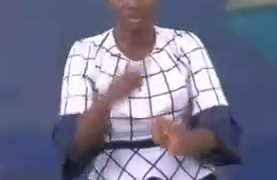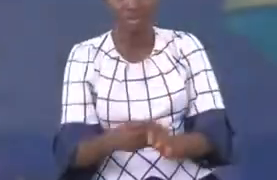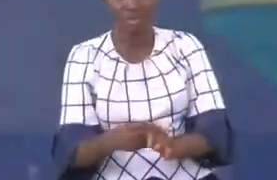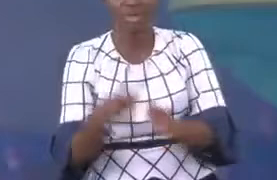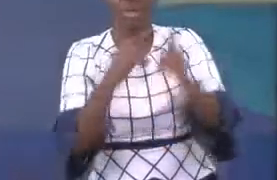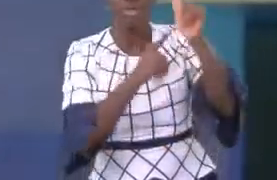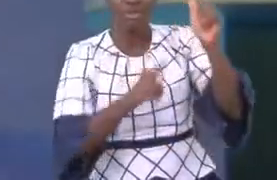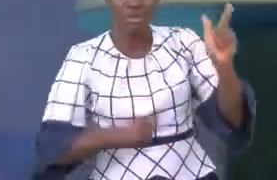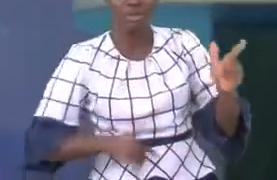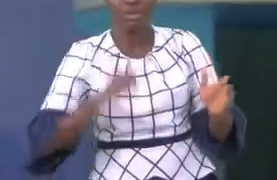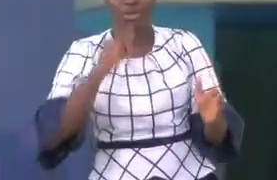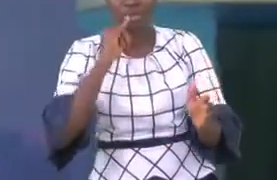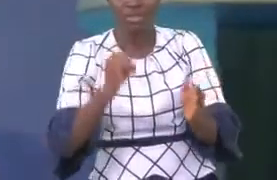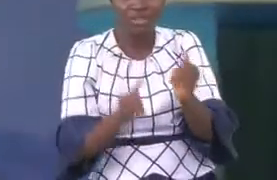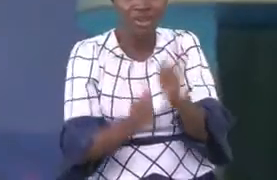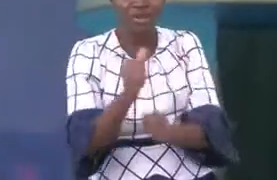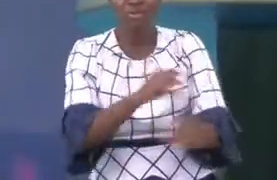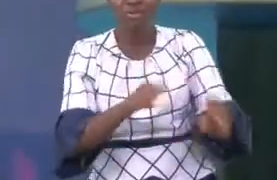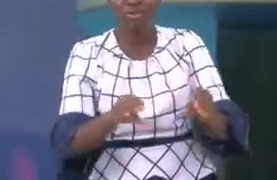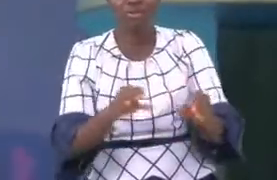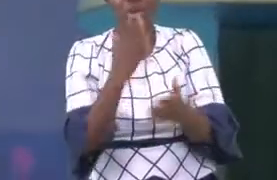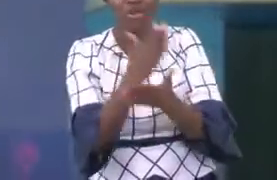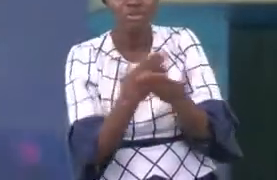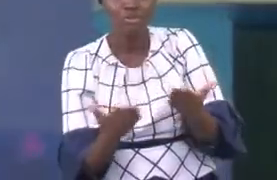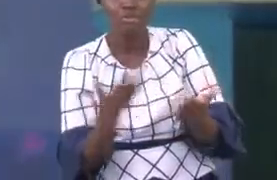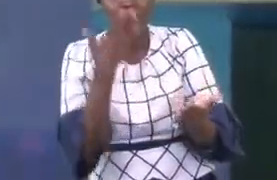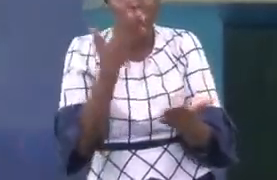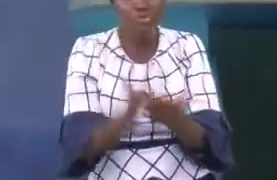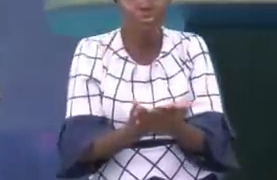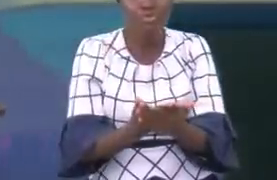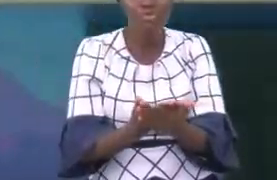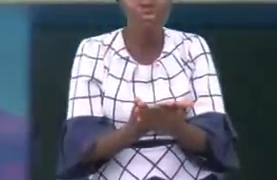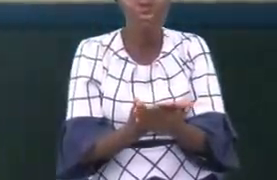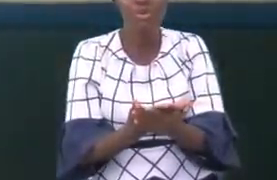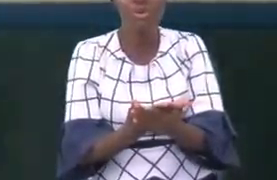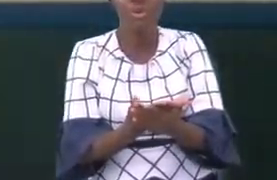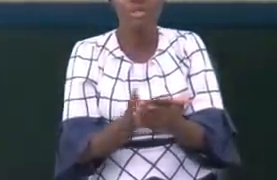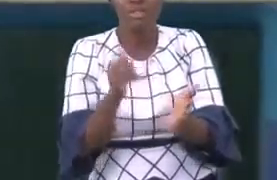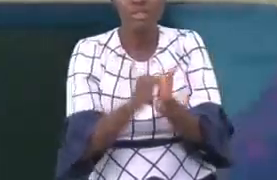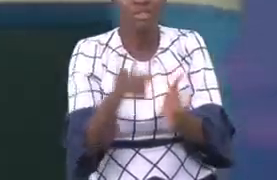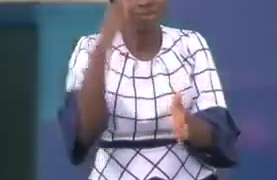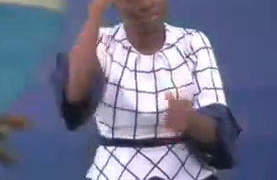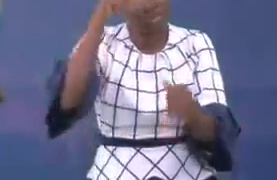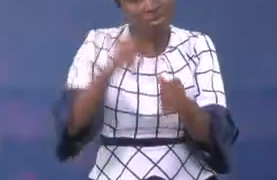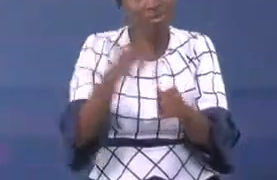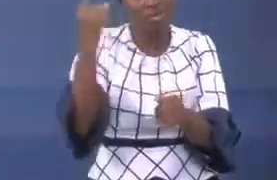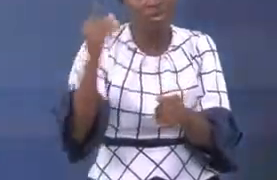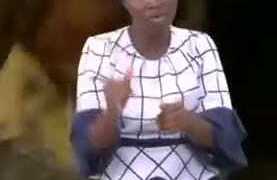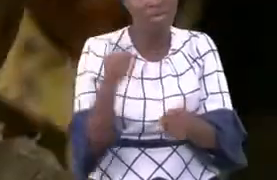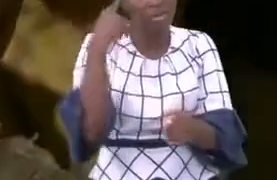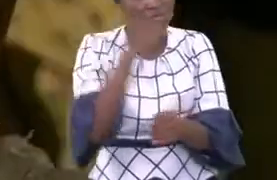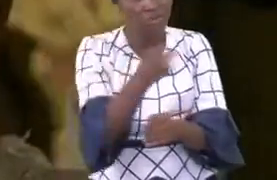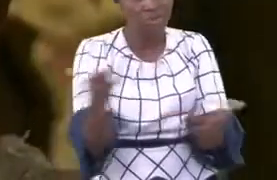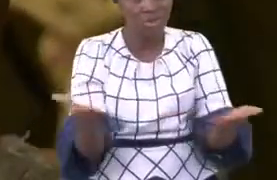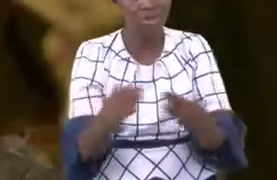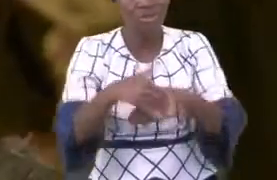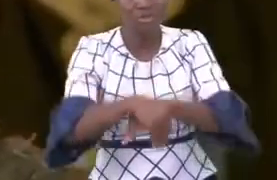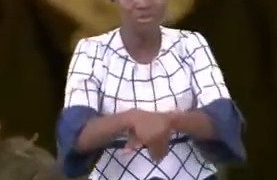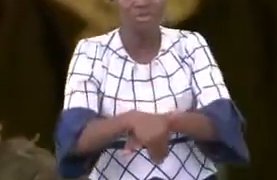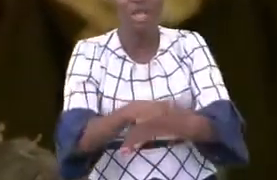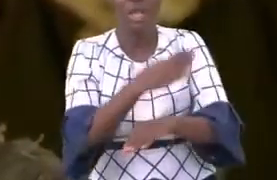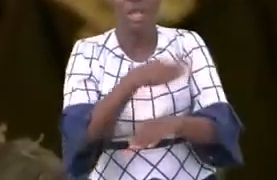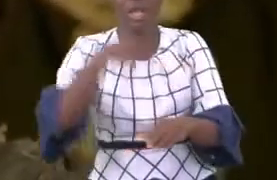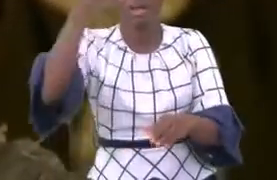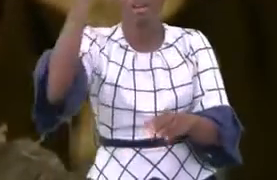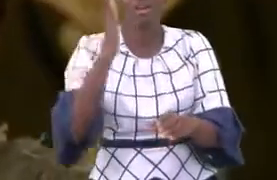life tonight. Let him return unto our God, for he will abundantly pardon. Somebody will